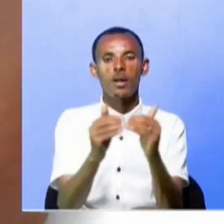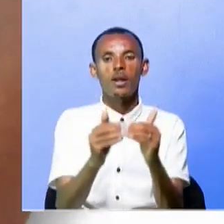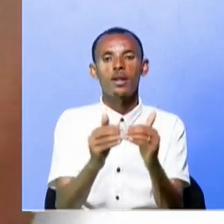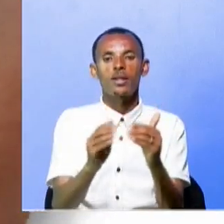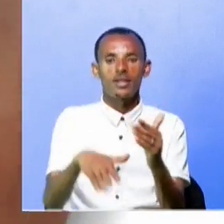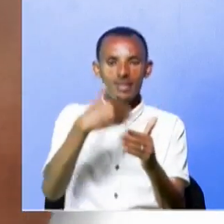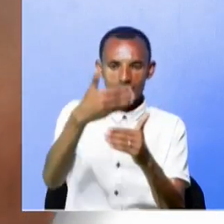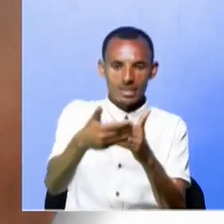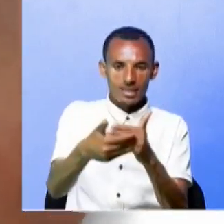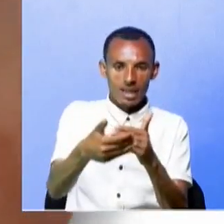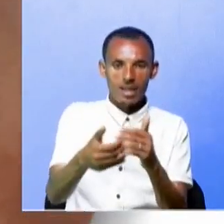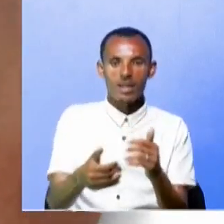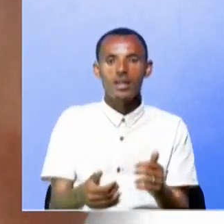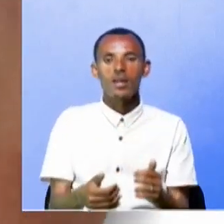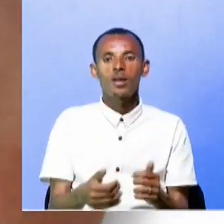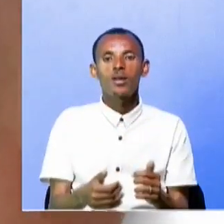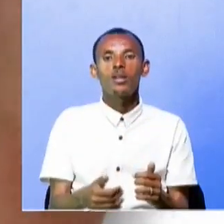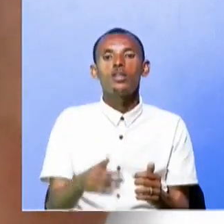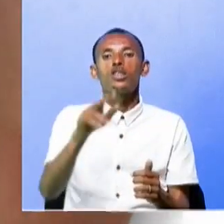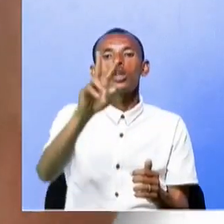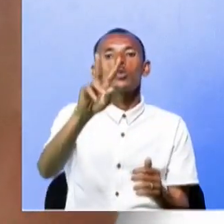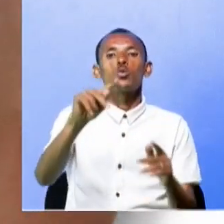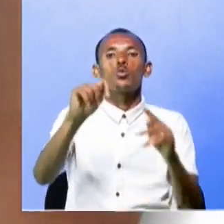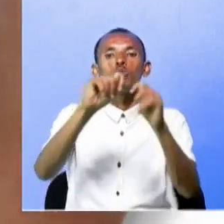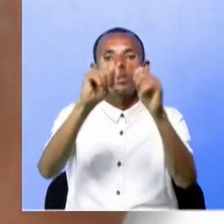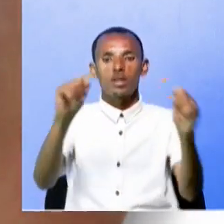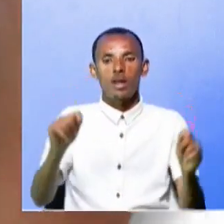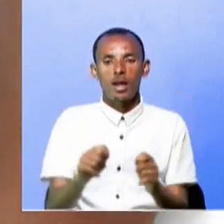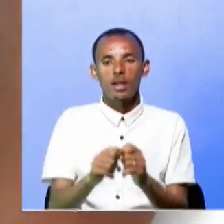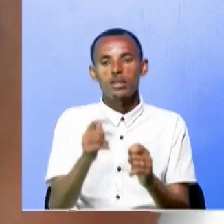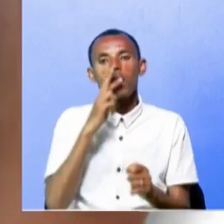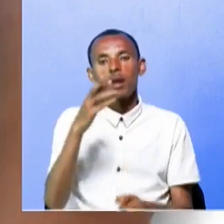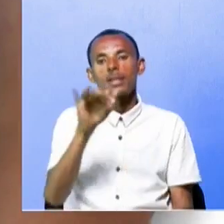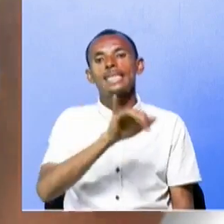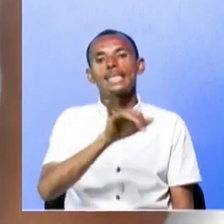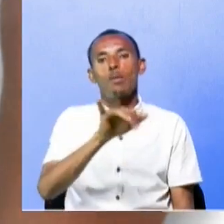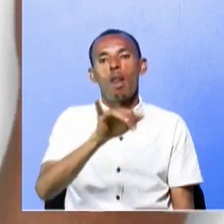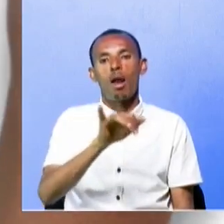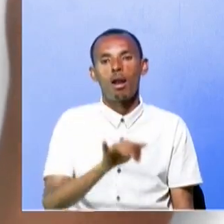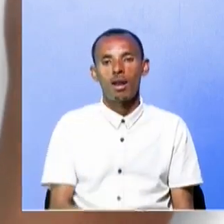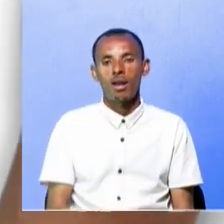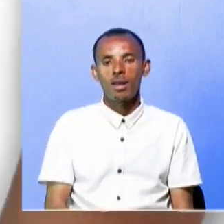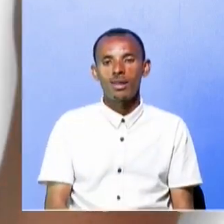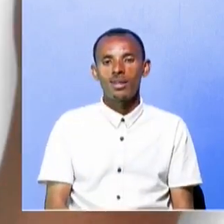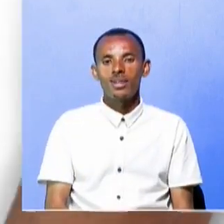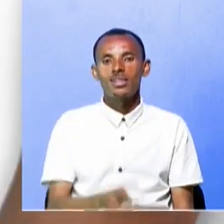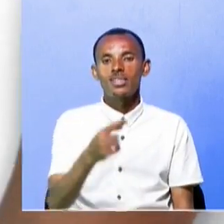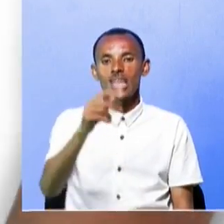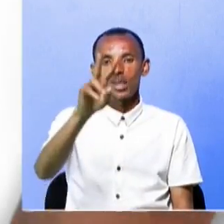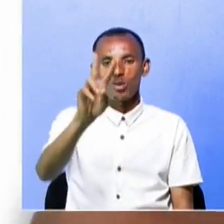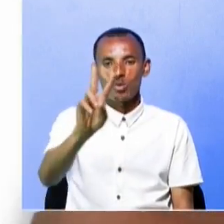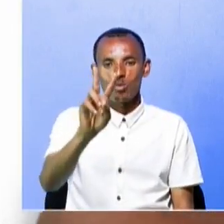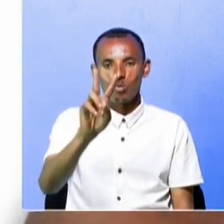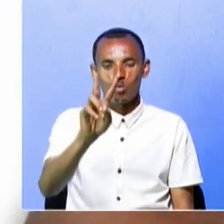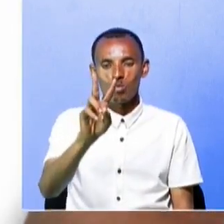then the two triangles are similar. The two